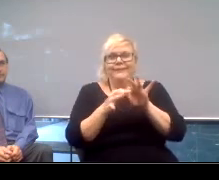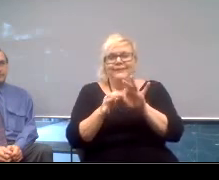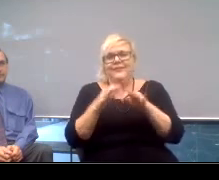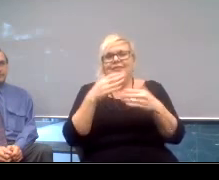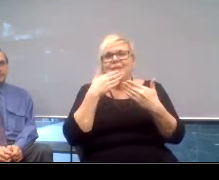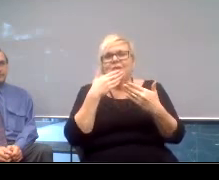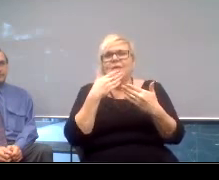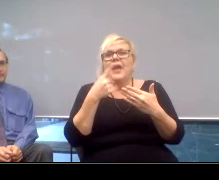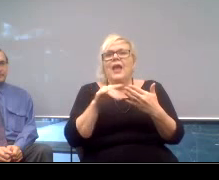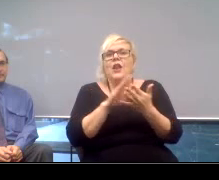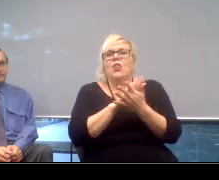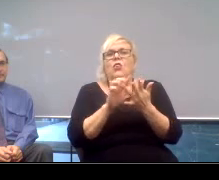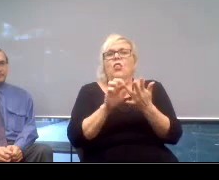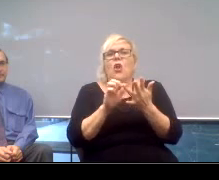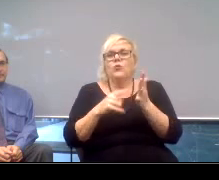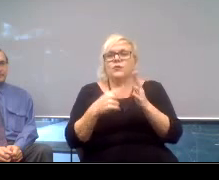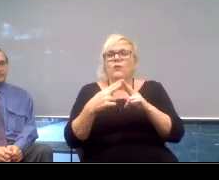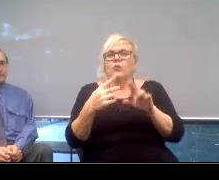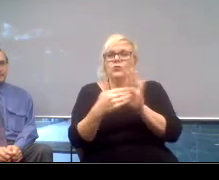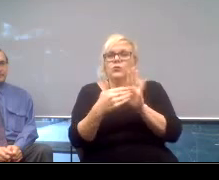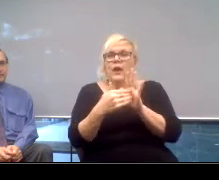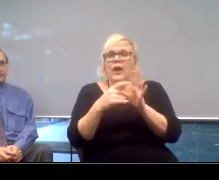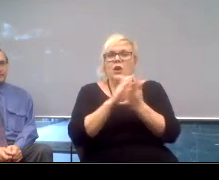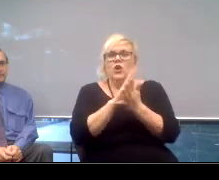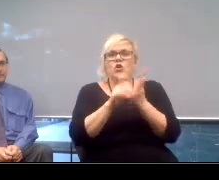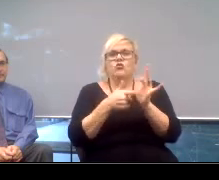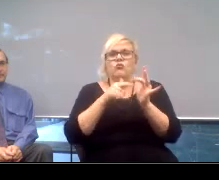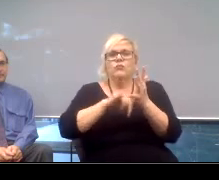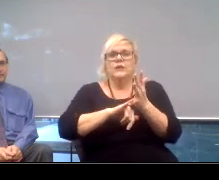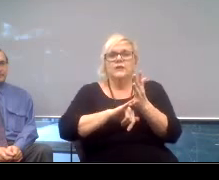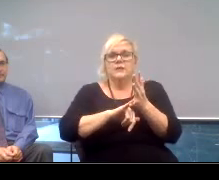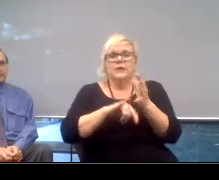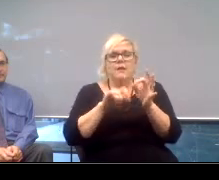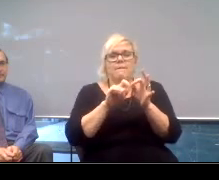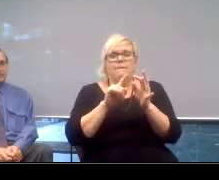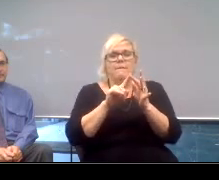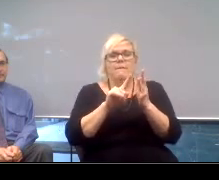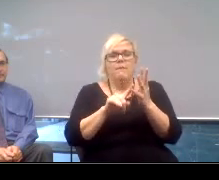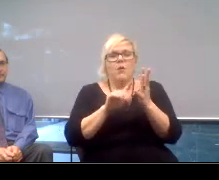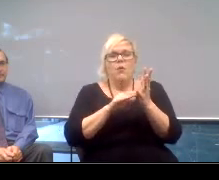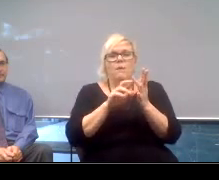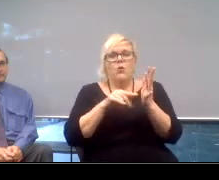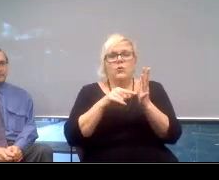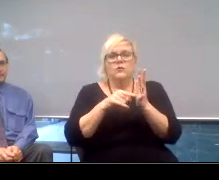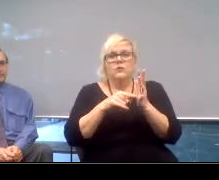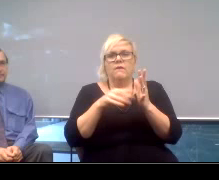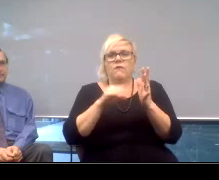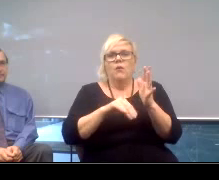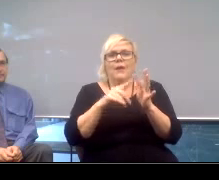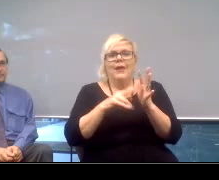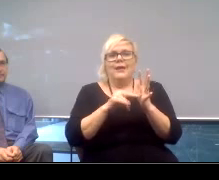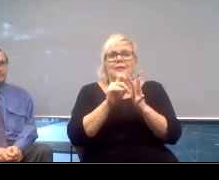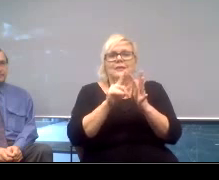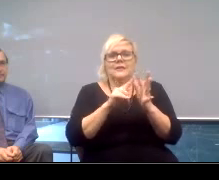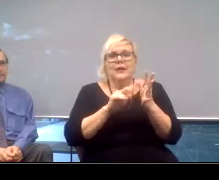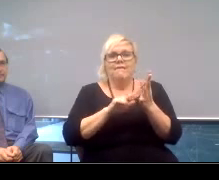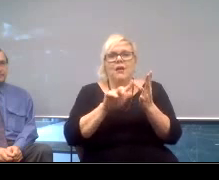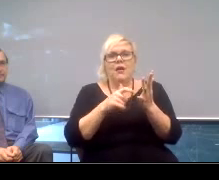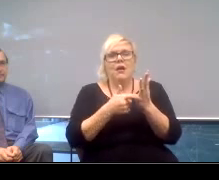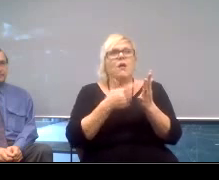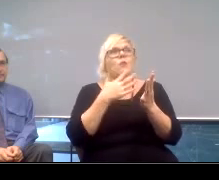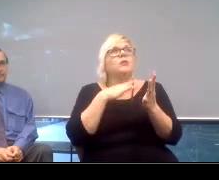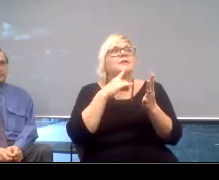our host for today's session, Chris Beaumont from Endeavour. And I'd like to thank Endeavour for letting us use